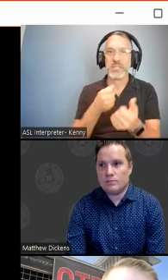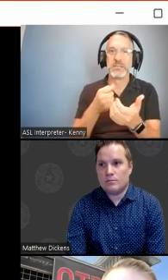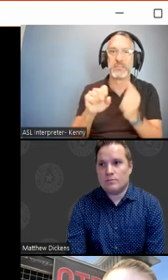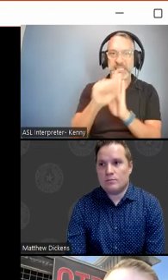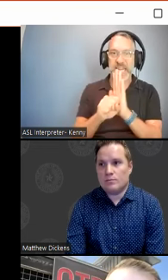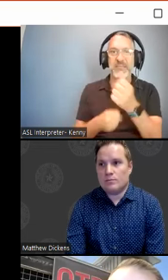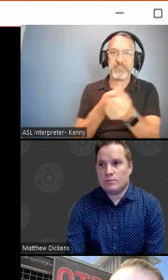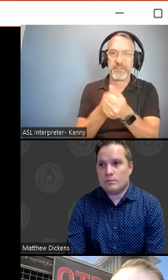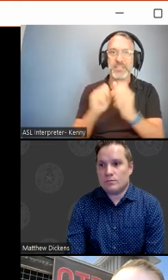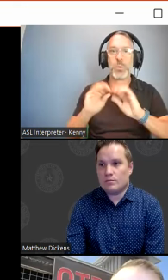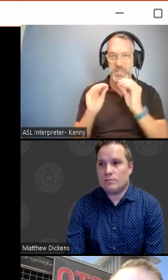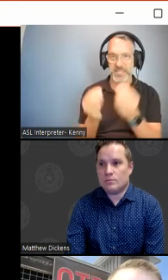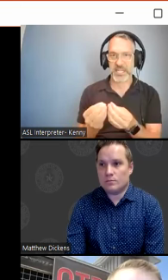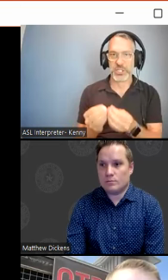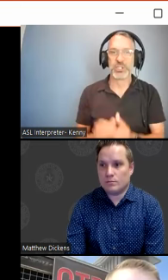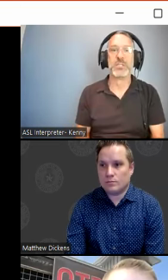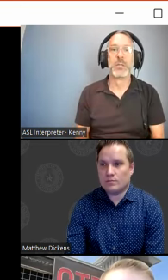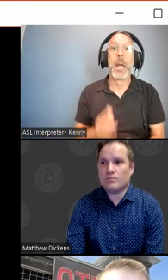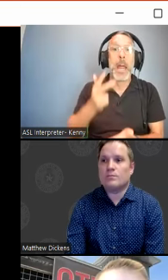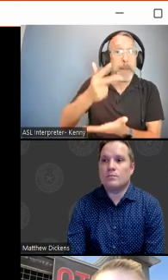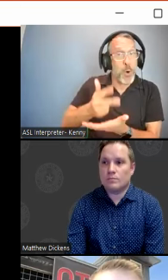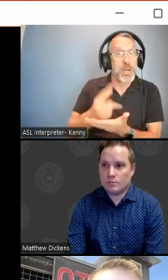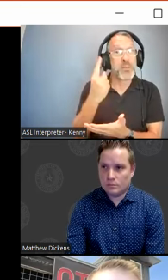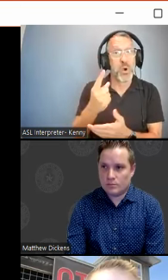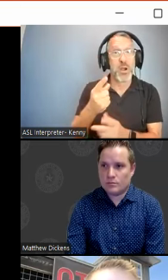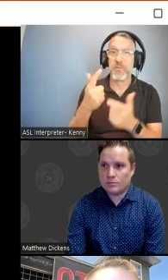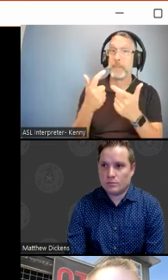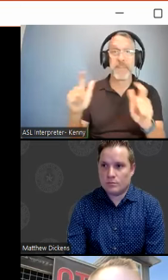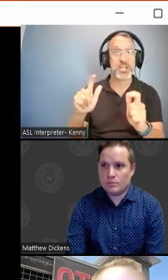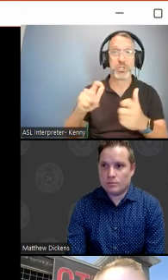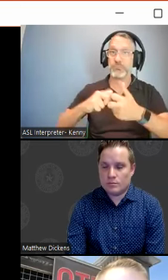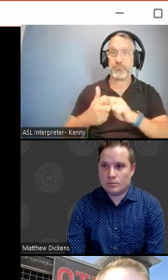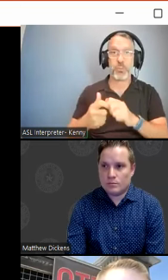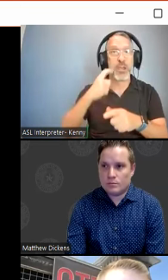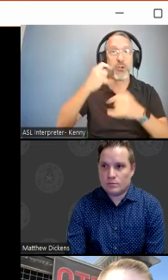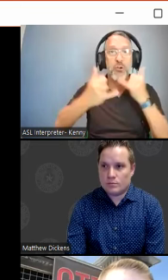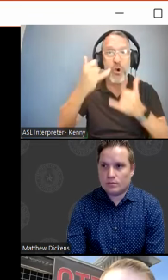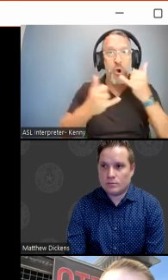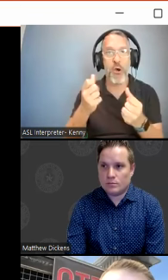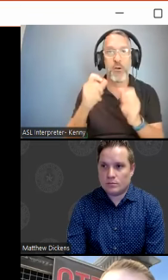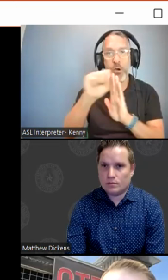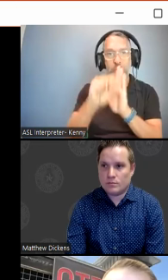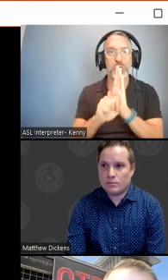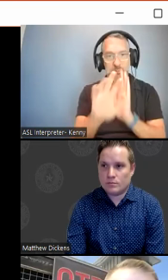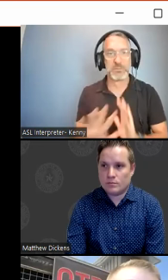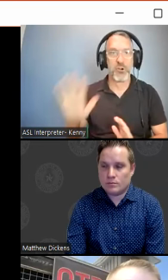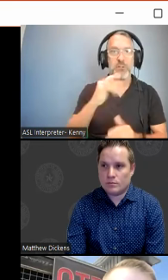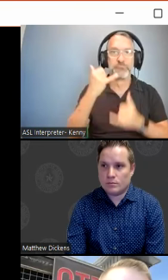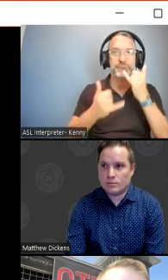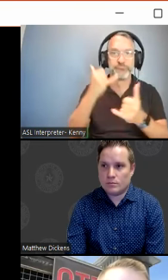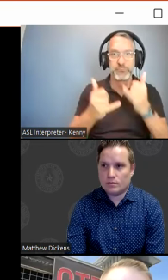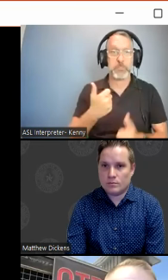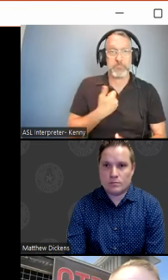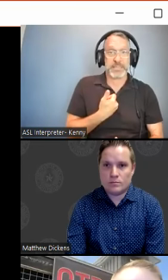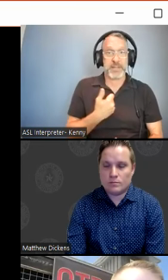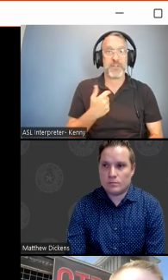organization. And parking is one of the major issues we get calls on from across the state. Myself, I am